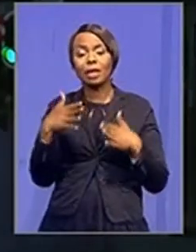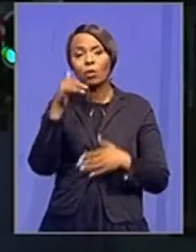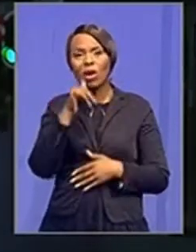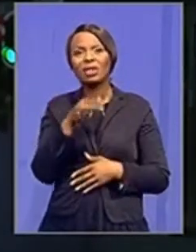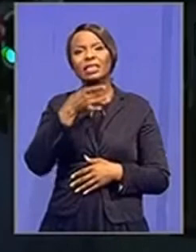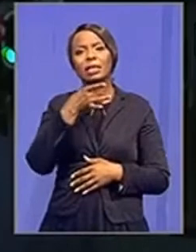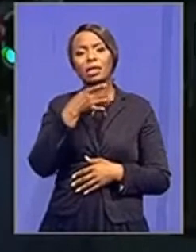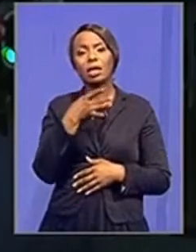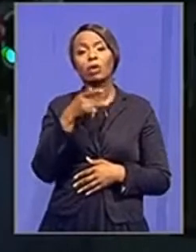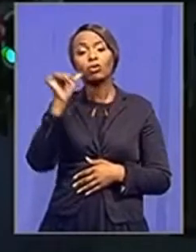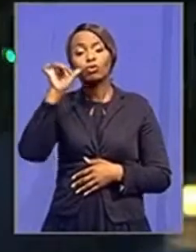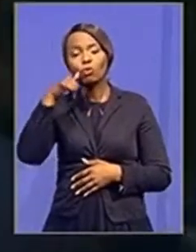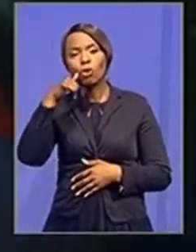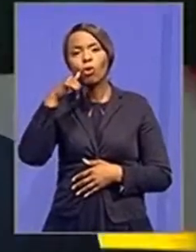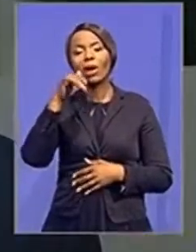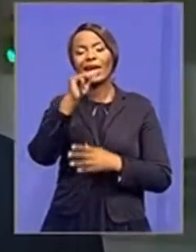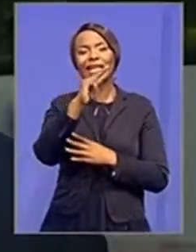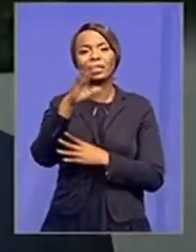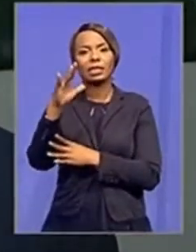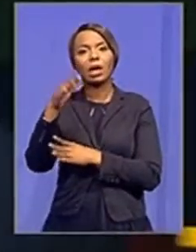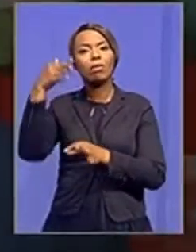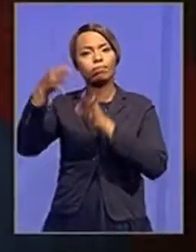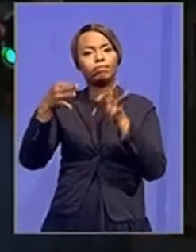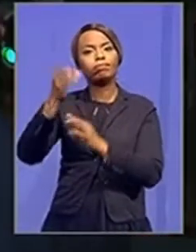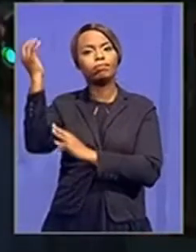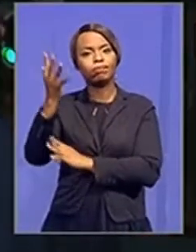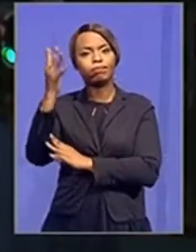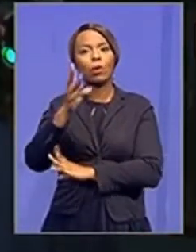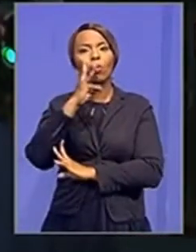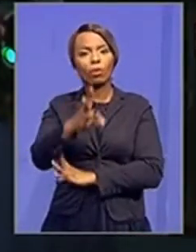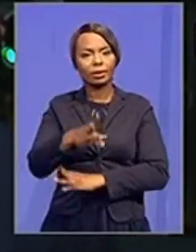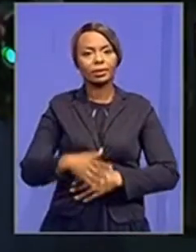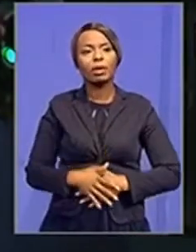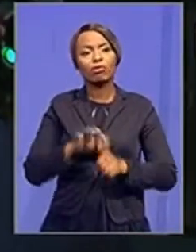issue that kind of an ANC statement beginning to outline the processes.